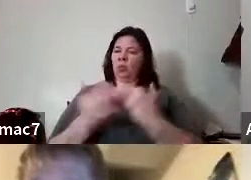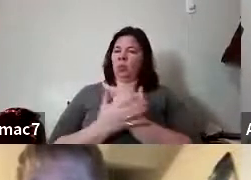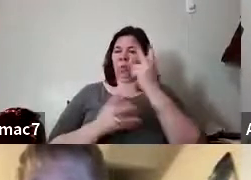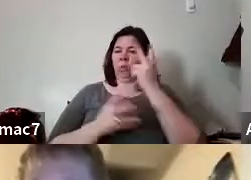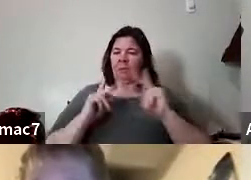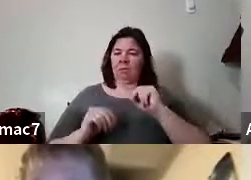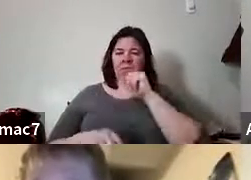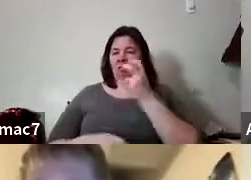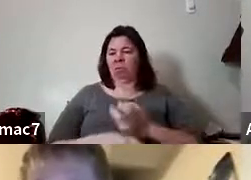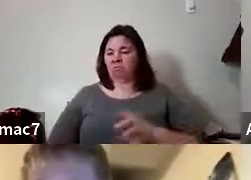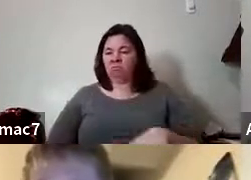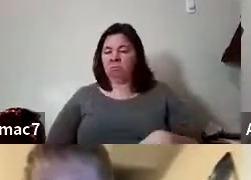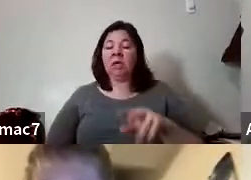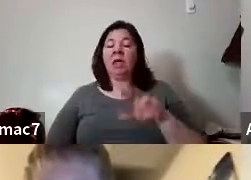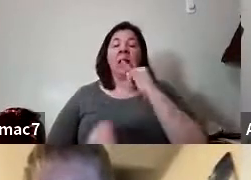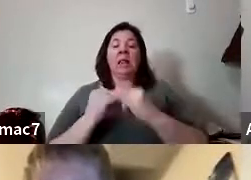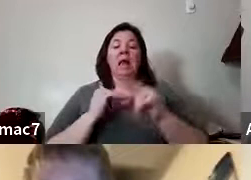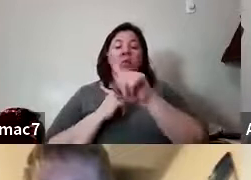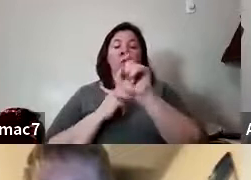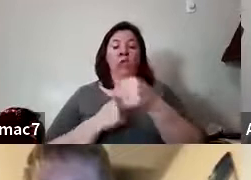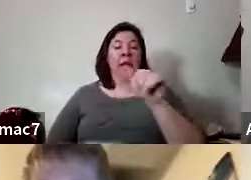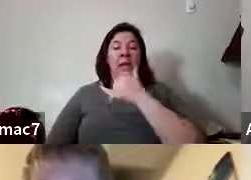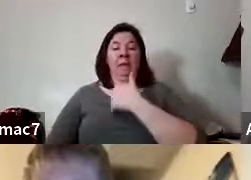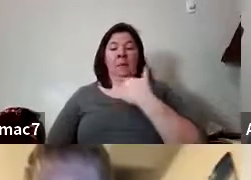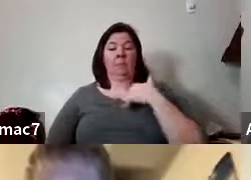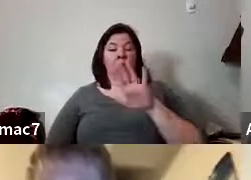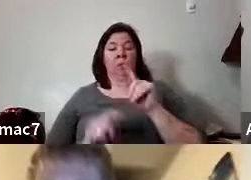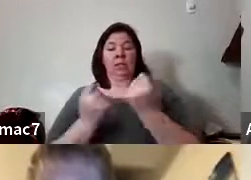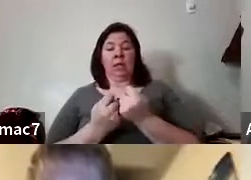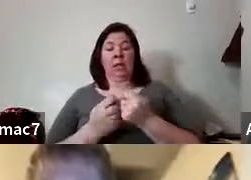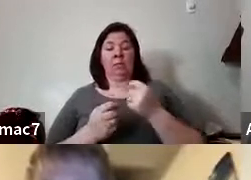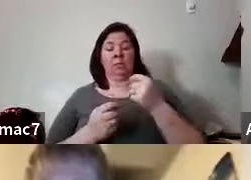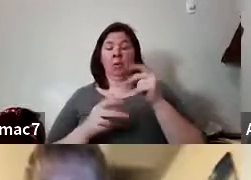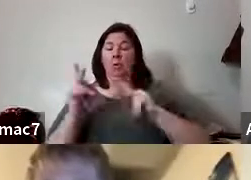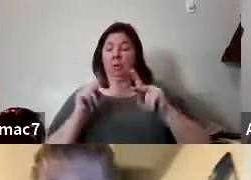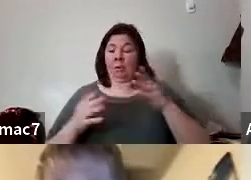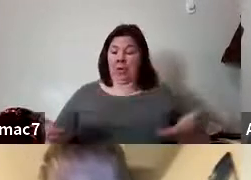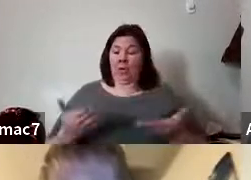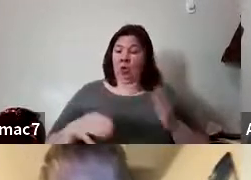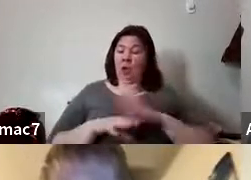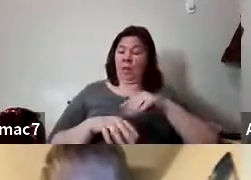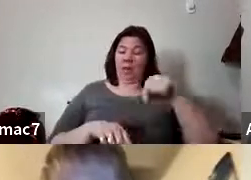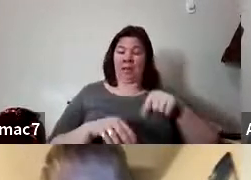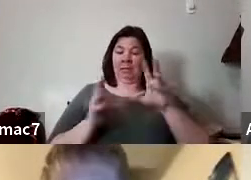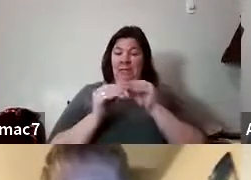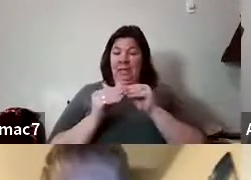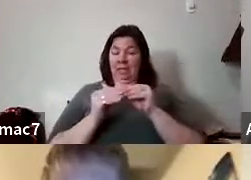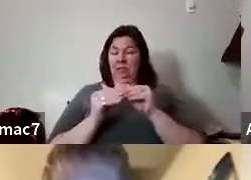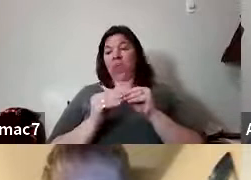encouraging. Our last question, is any member of your team or prospects here on the Q&A session?